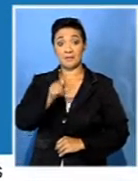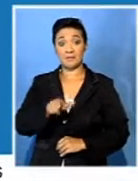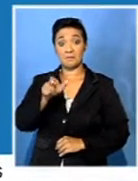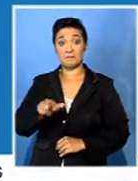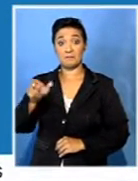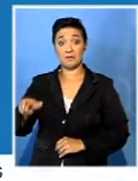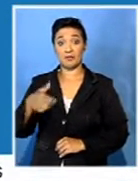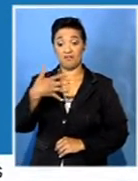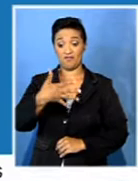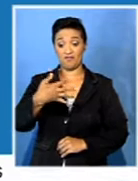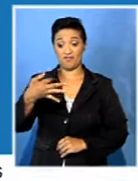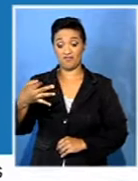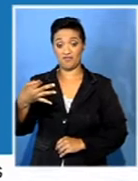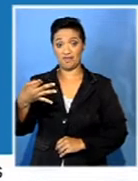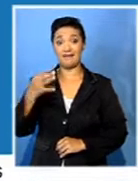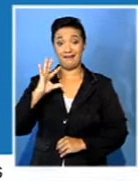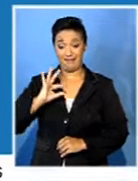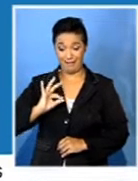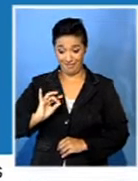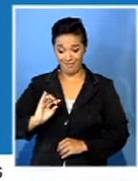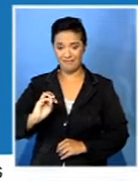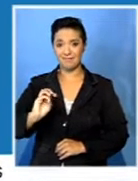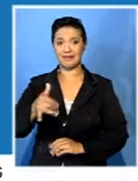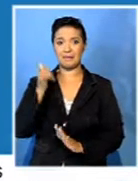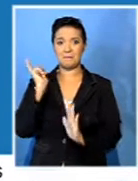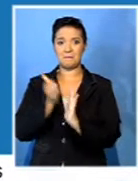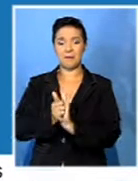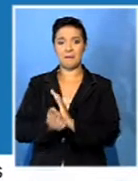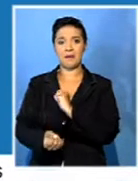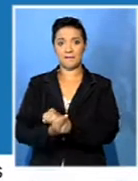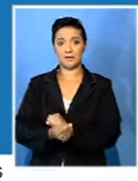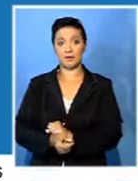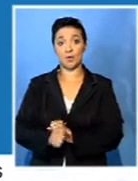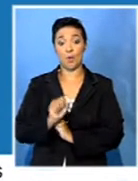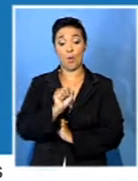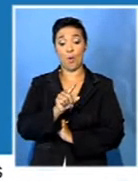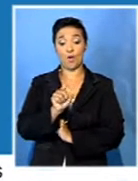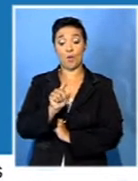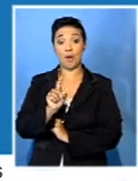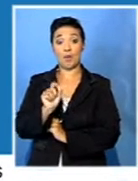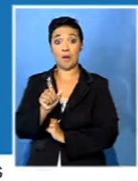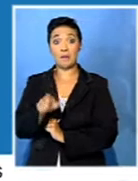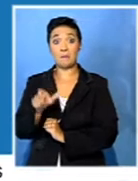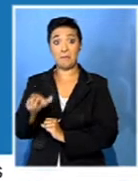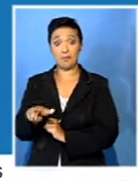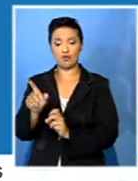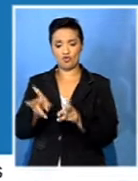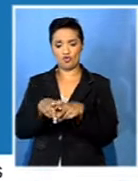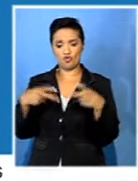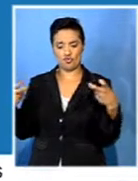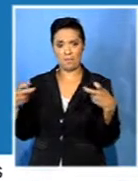people were murdered in the country per day, and 111 people were raped per